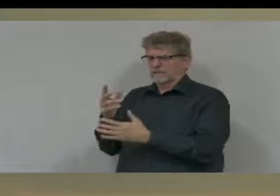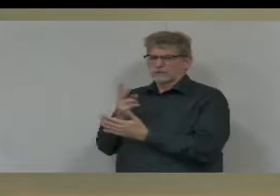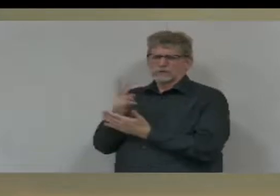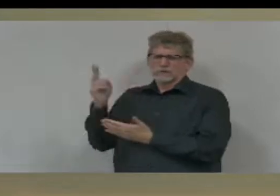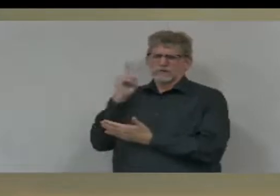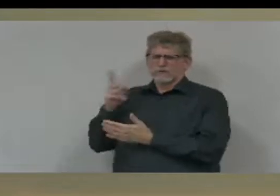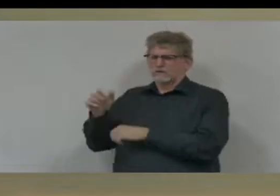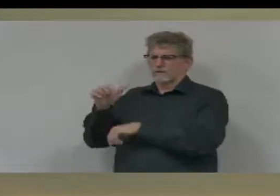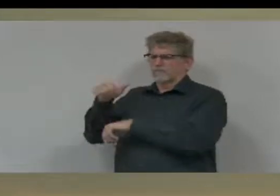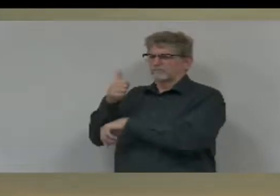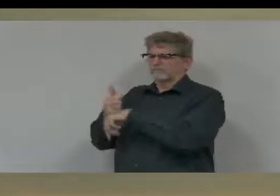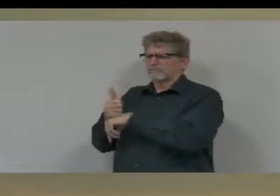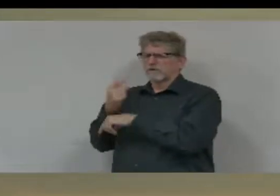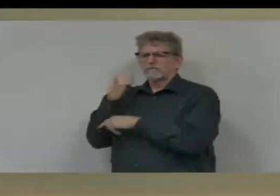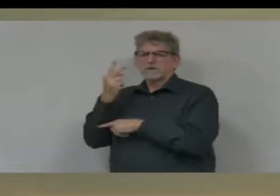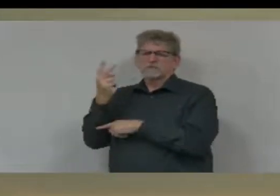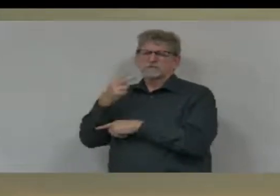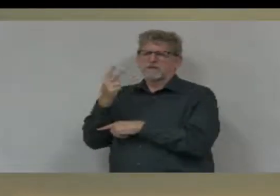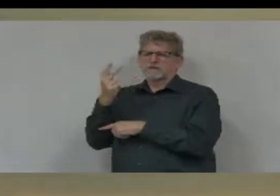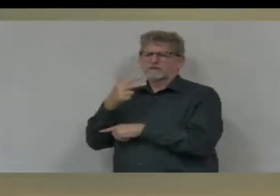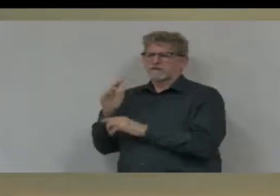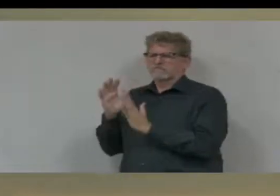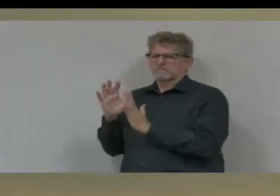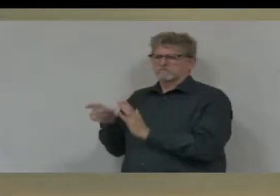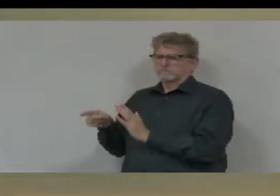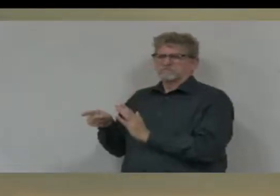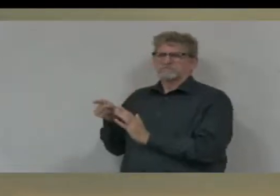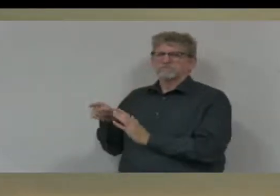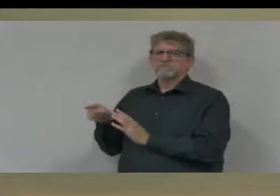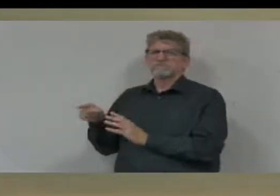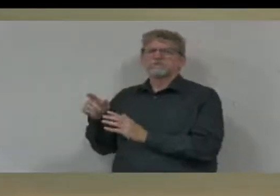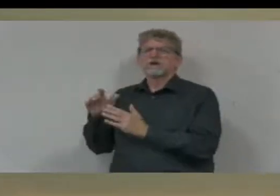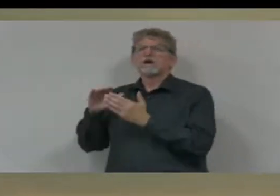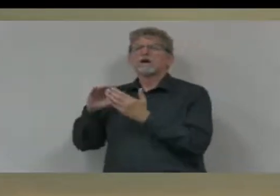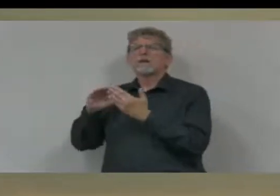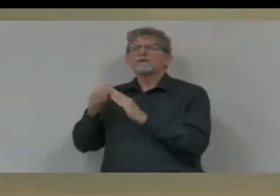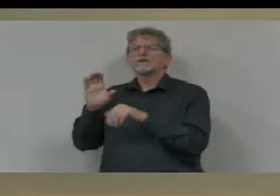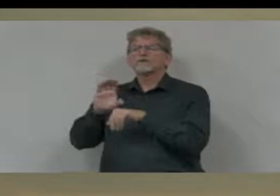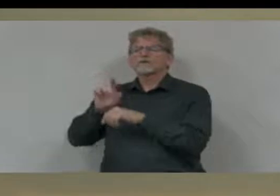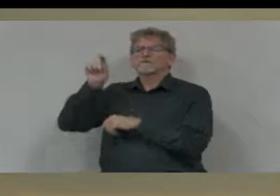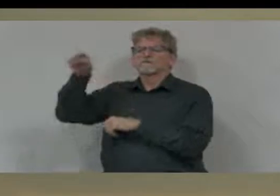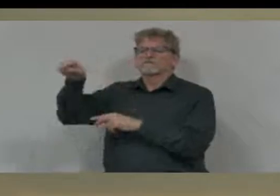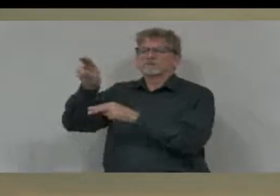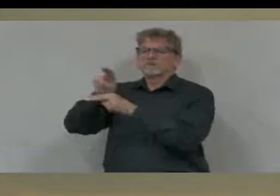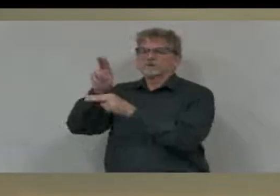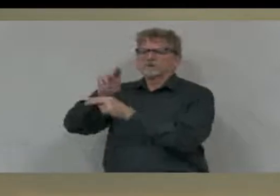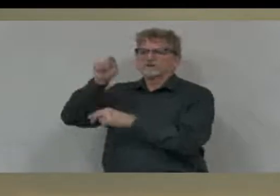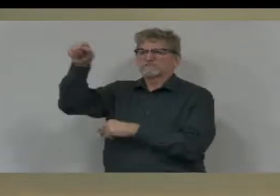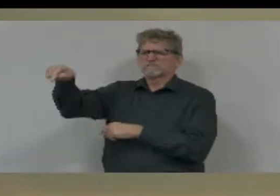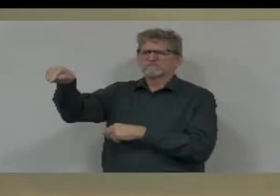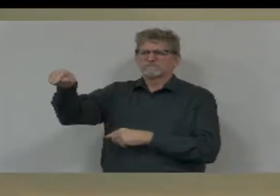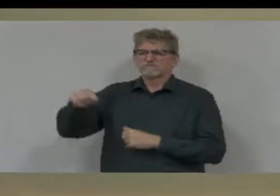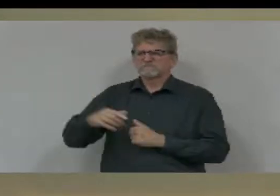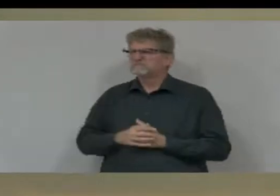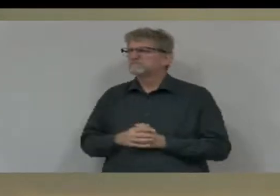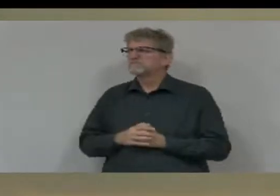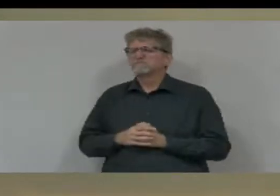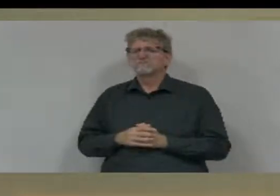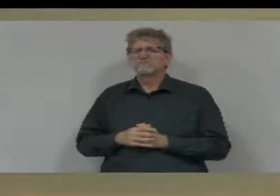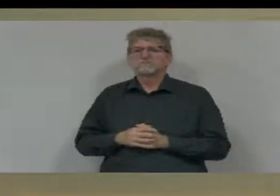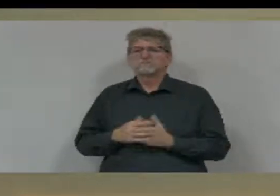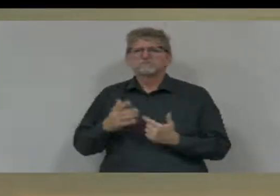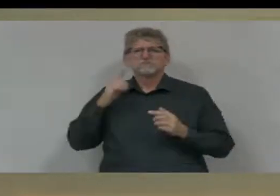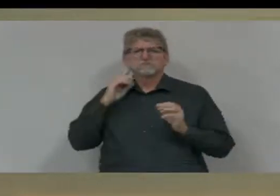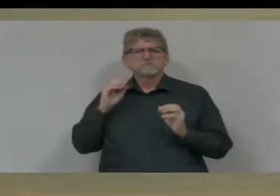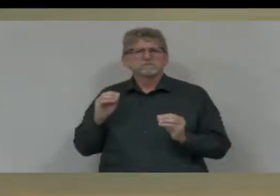at the Riverside Community Church. And I have not heard whether the state is going to